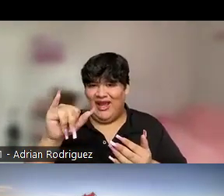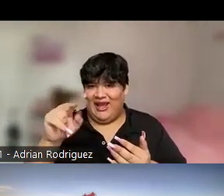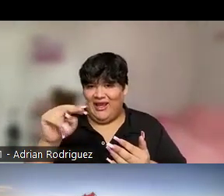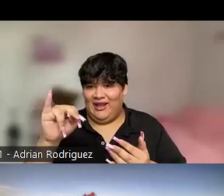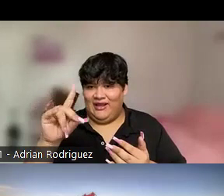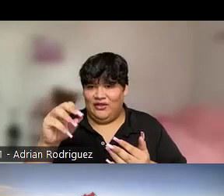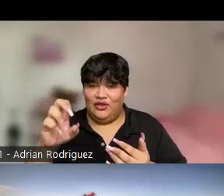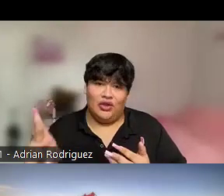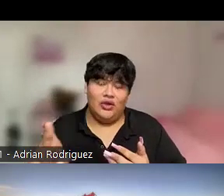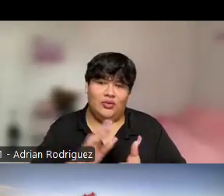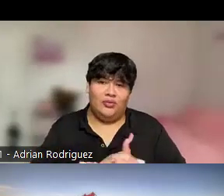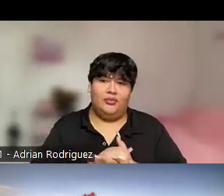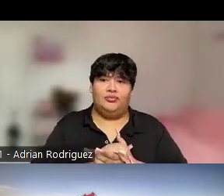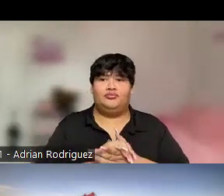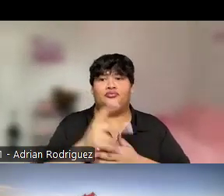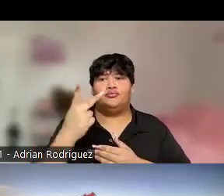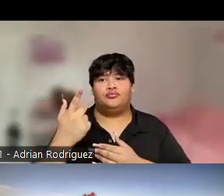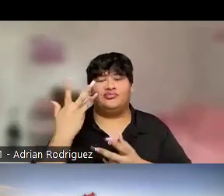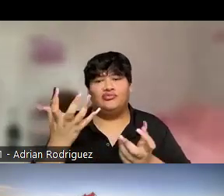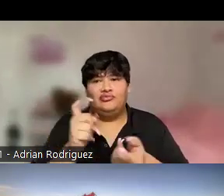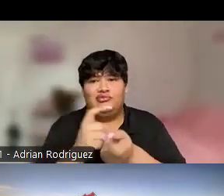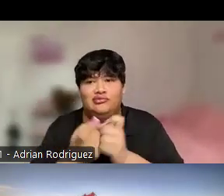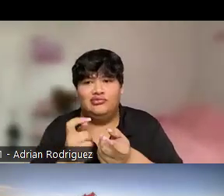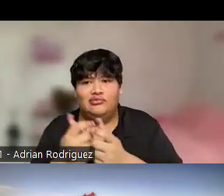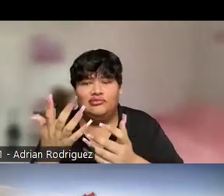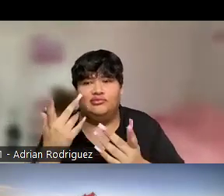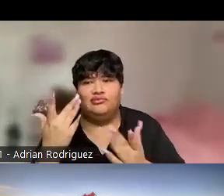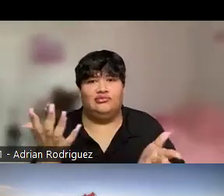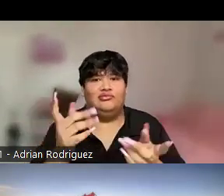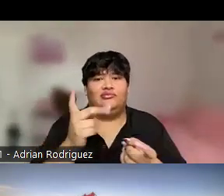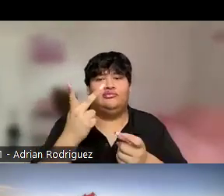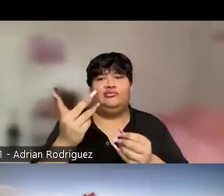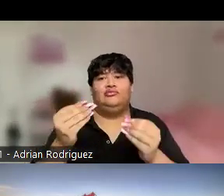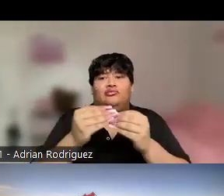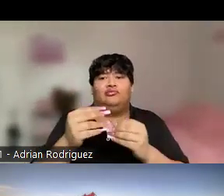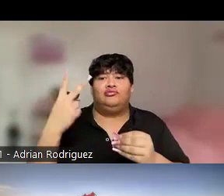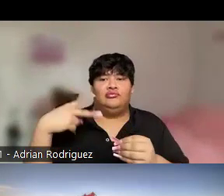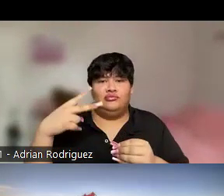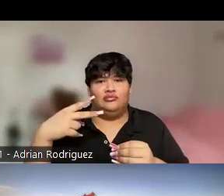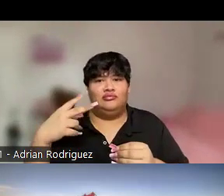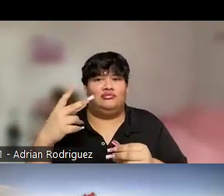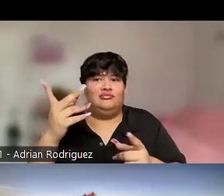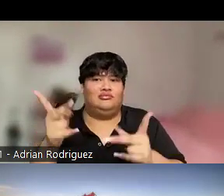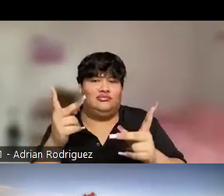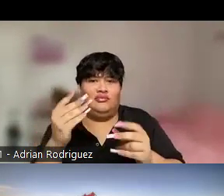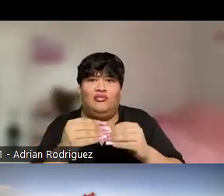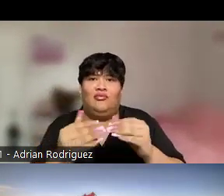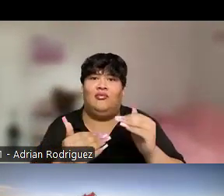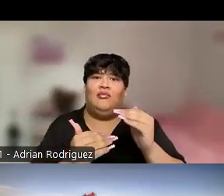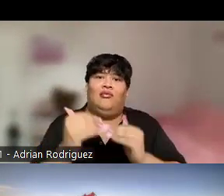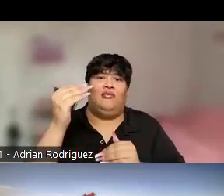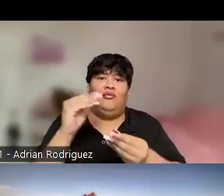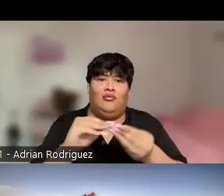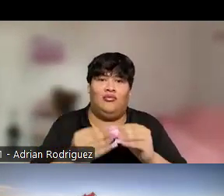bottom. And what we certainly see here is that the white non-Hispanic population has the highest absolute numbers,